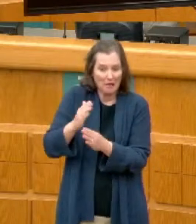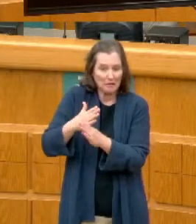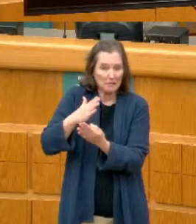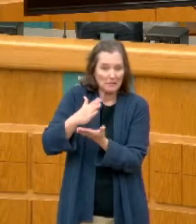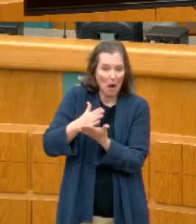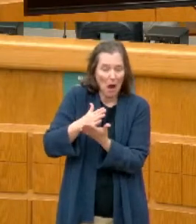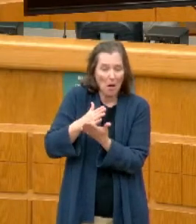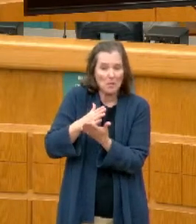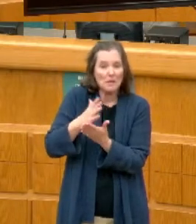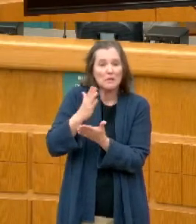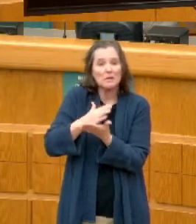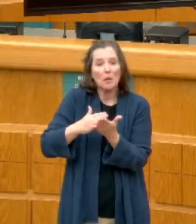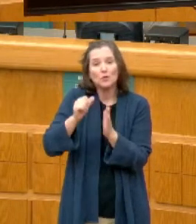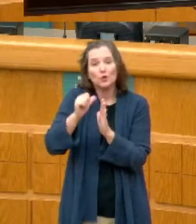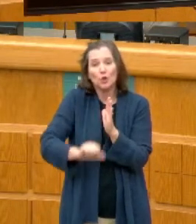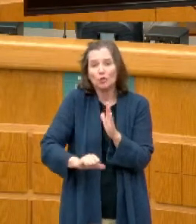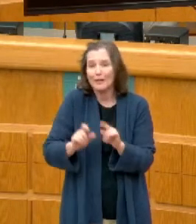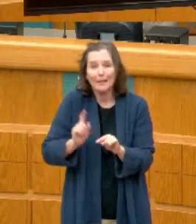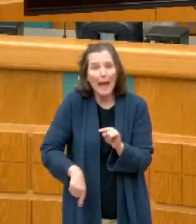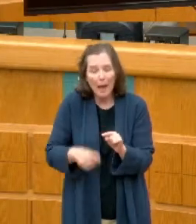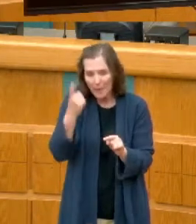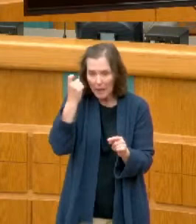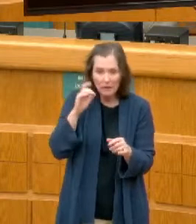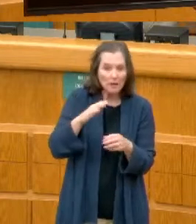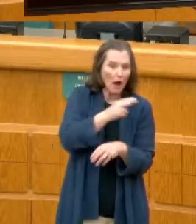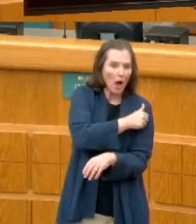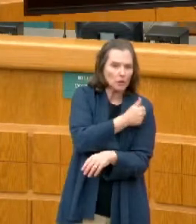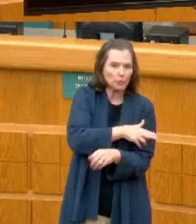go back here. That is why we're at this podium today.